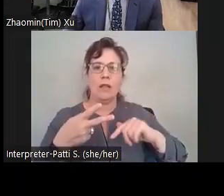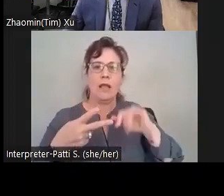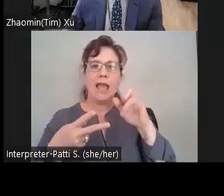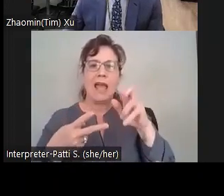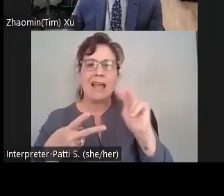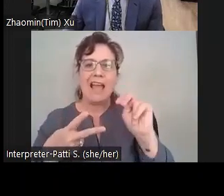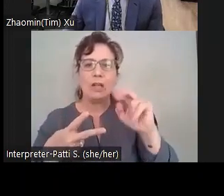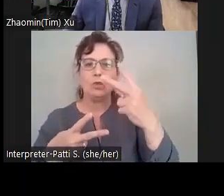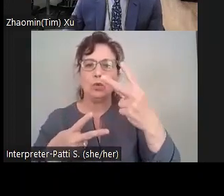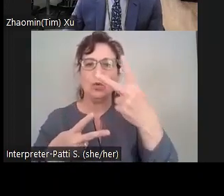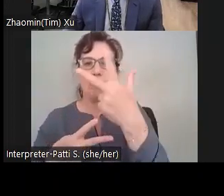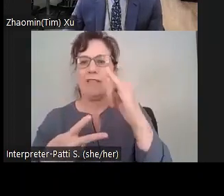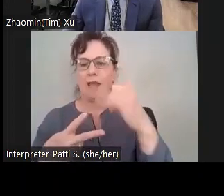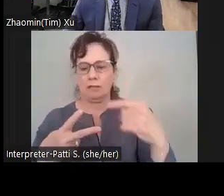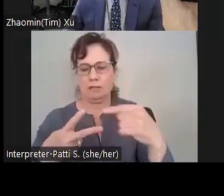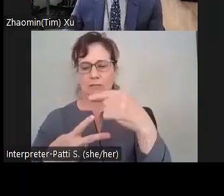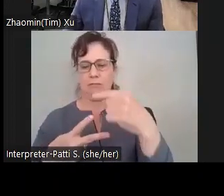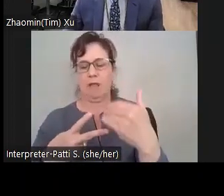here, refers to high grade.